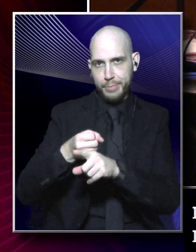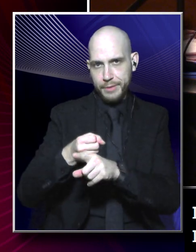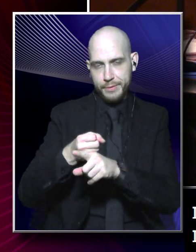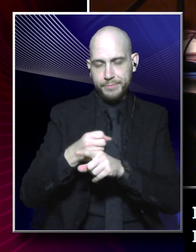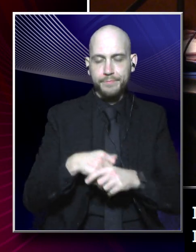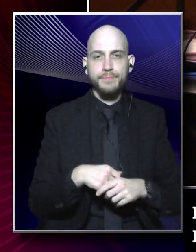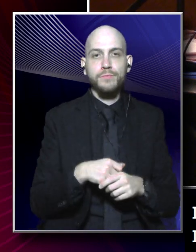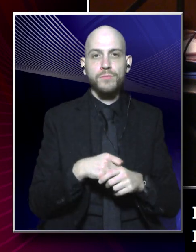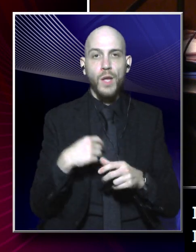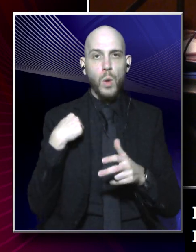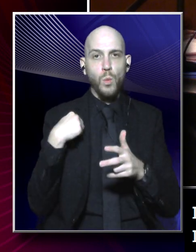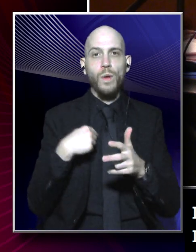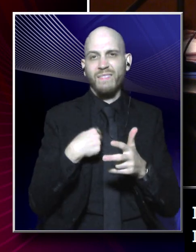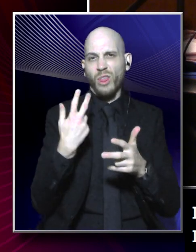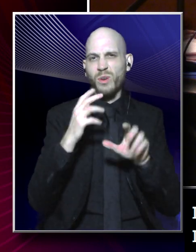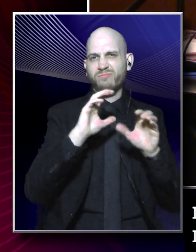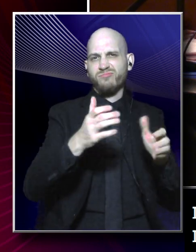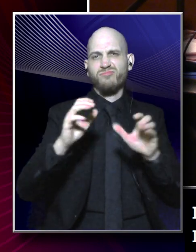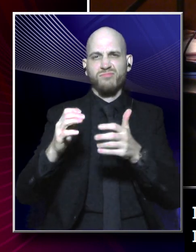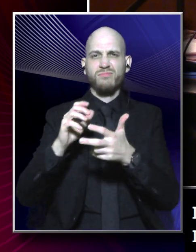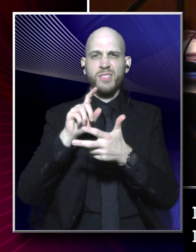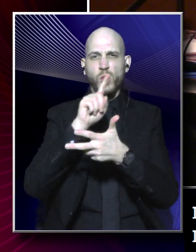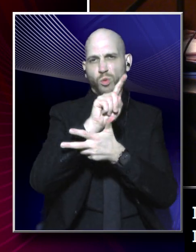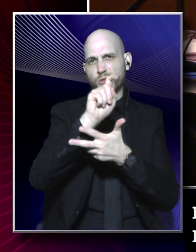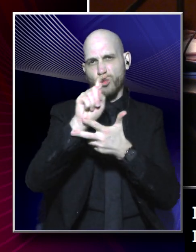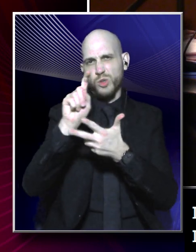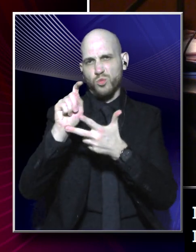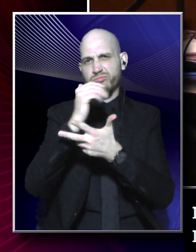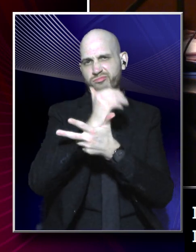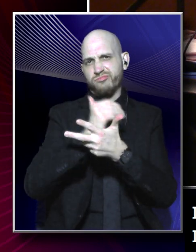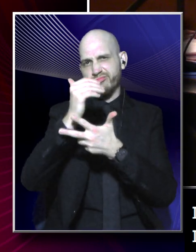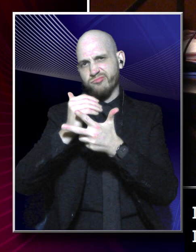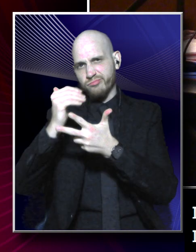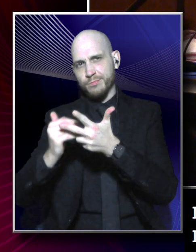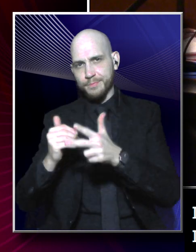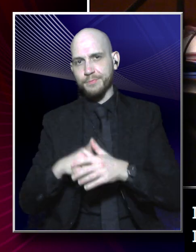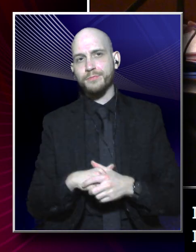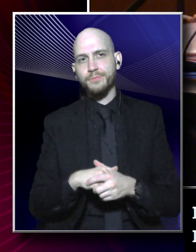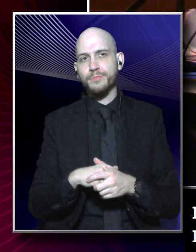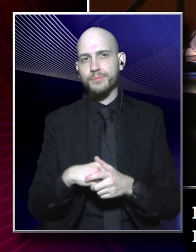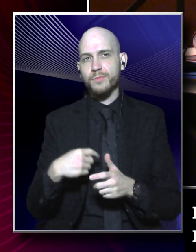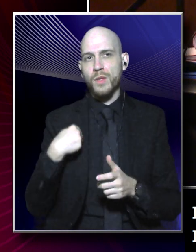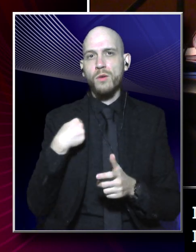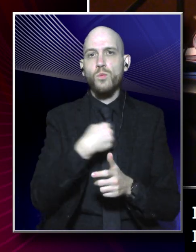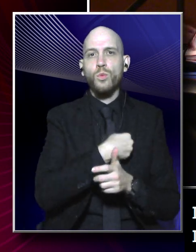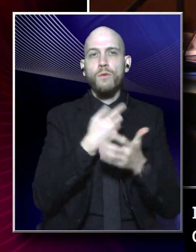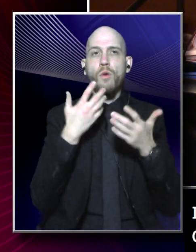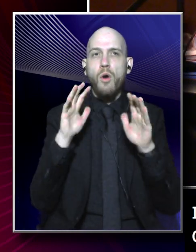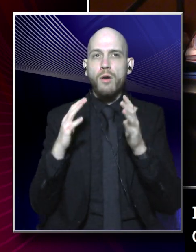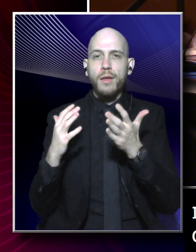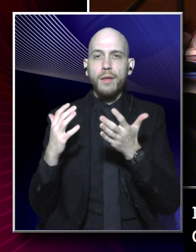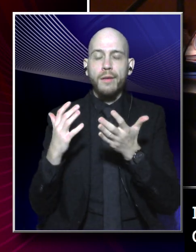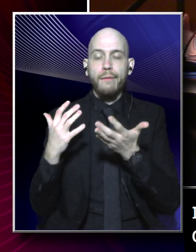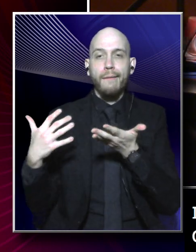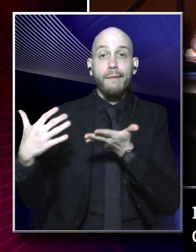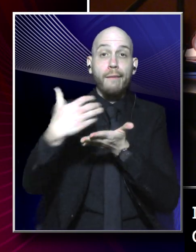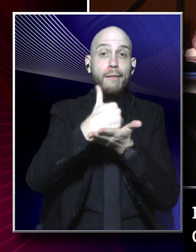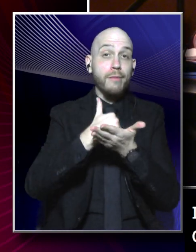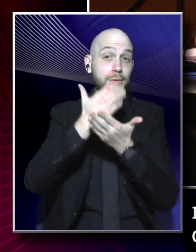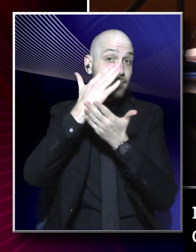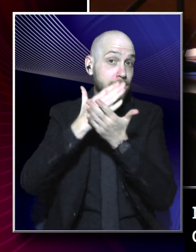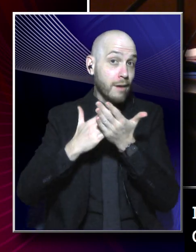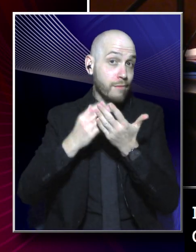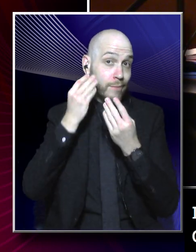categories. As you know, we've already collected some information. We have gotten